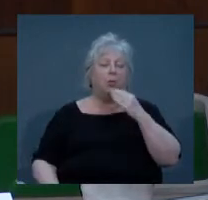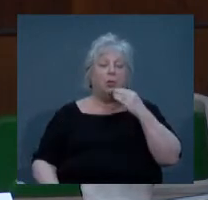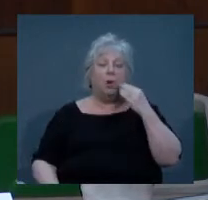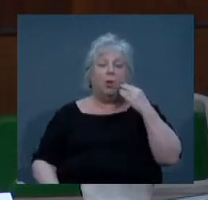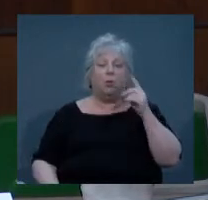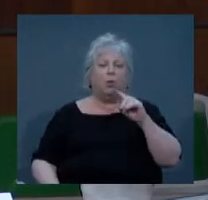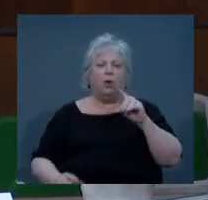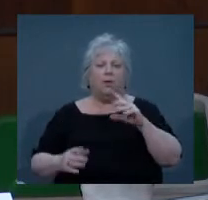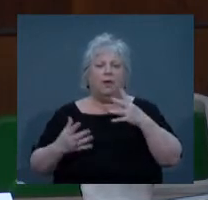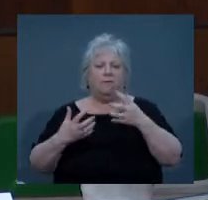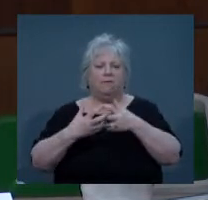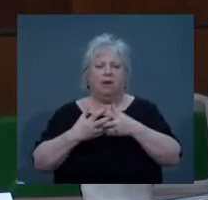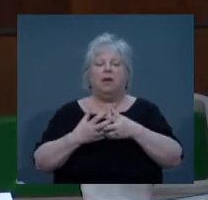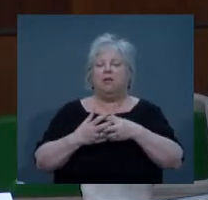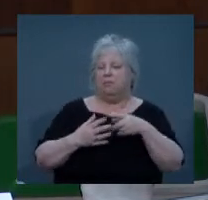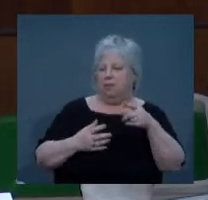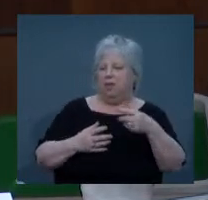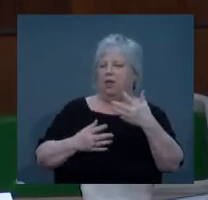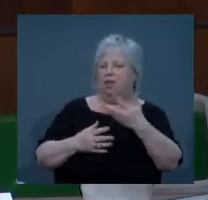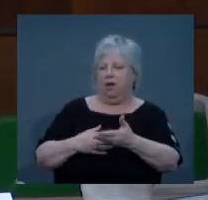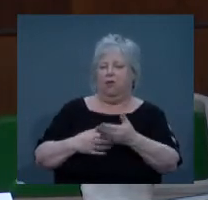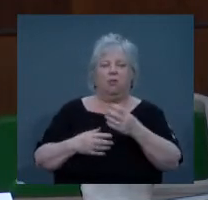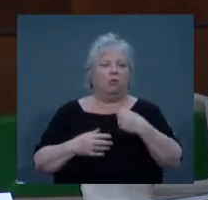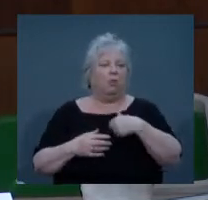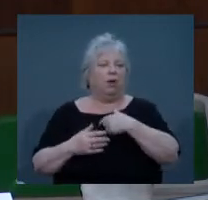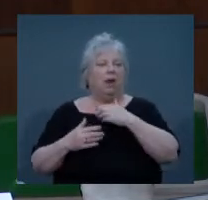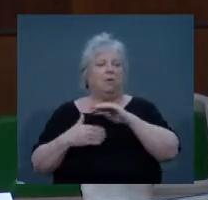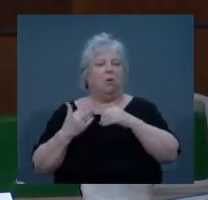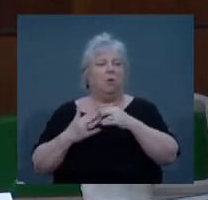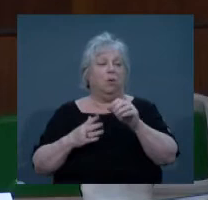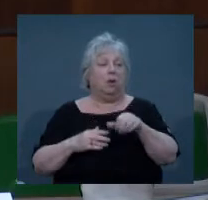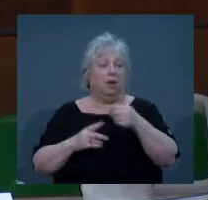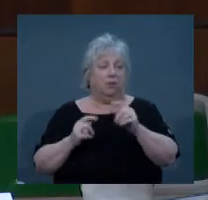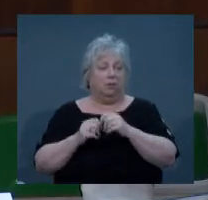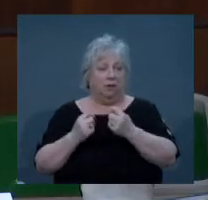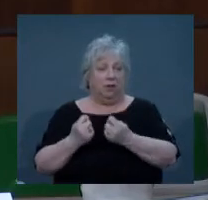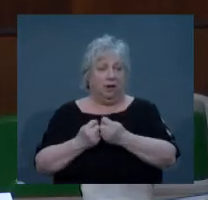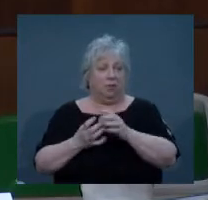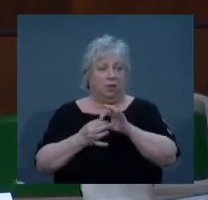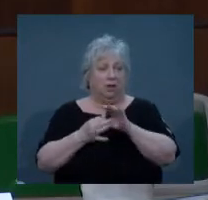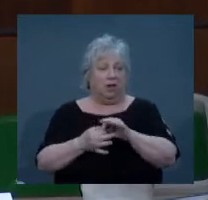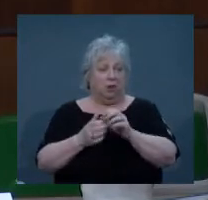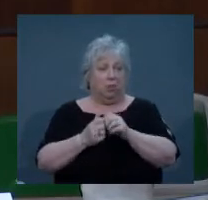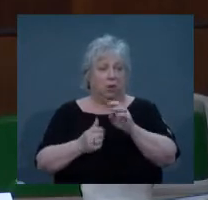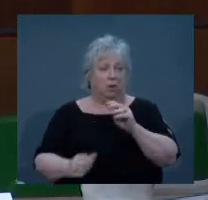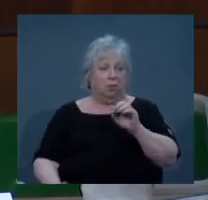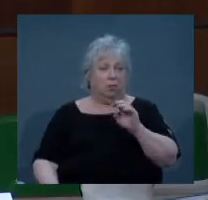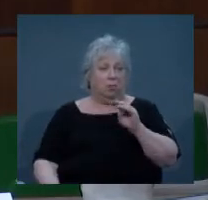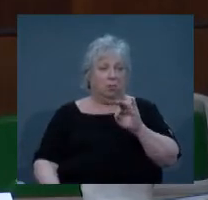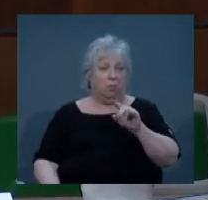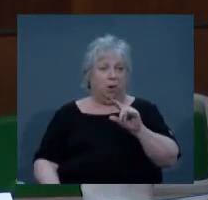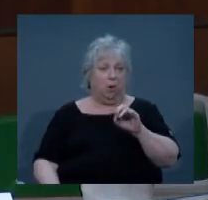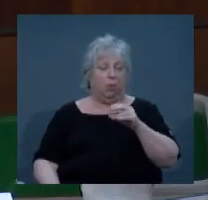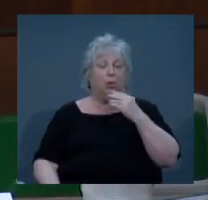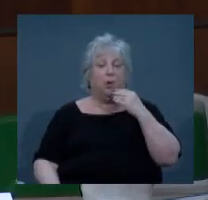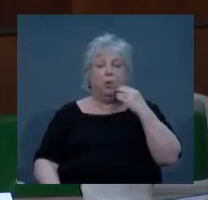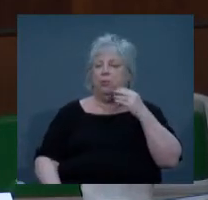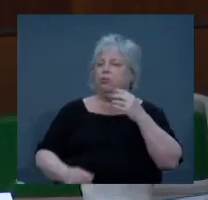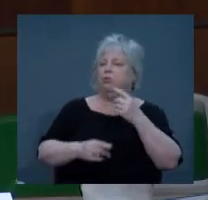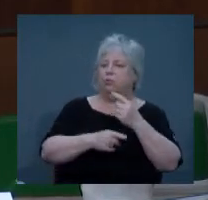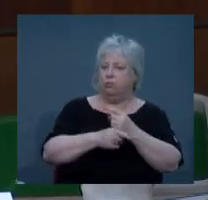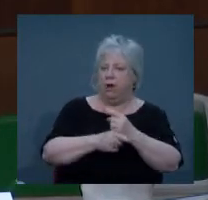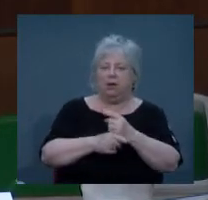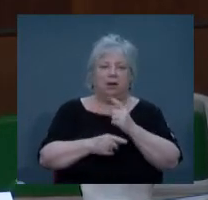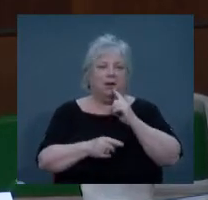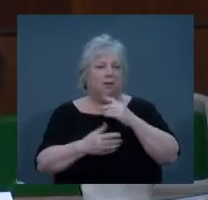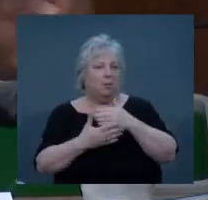there? Yes, ma'am. They're Okay. included. Okay. And so we have a whole nother team that deals with mobile homes. Correct. Is it part